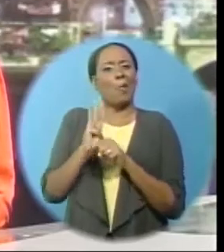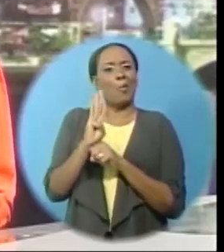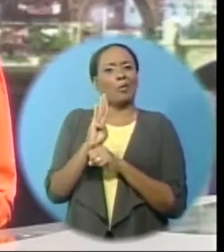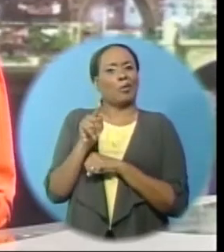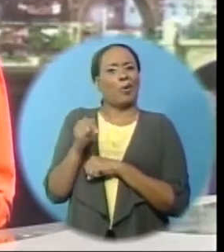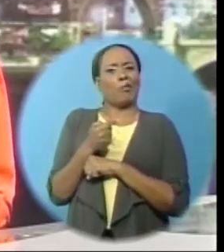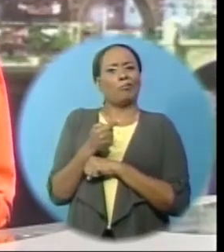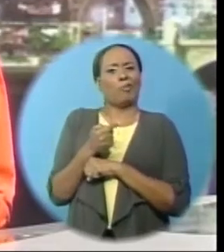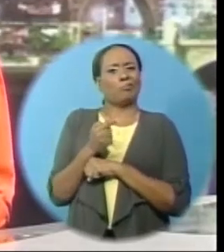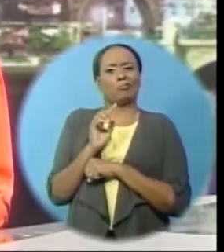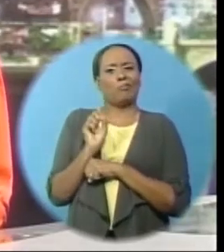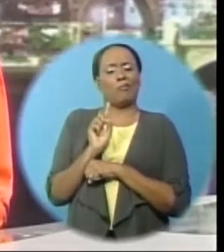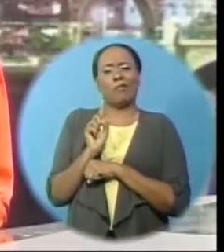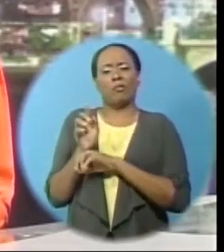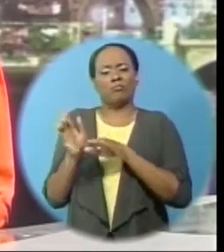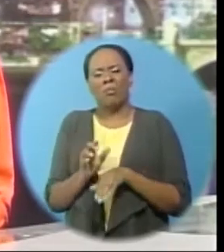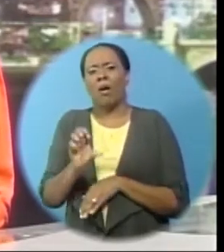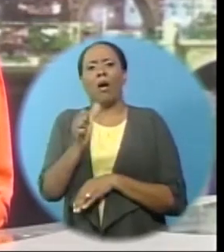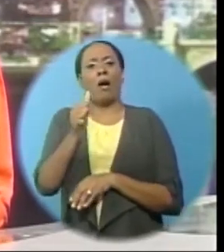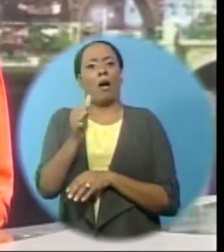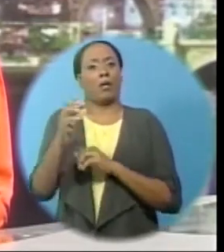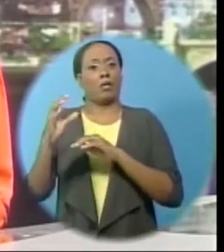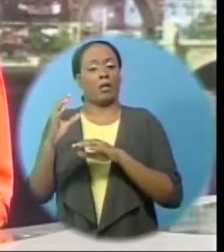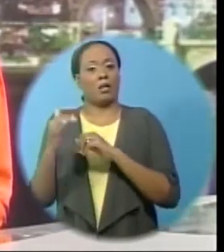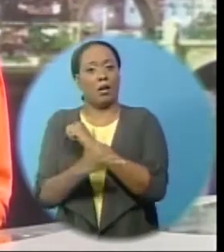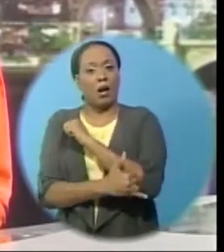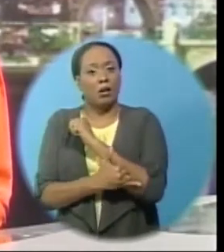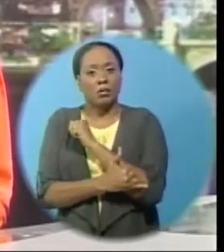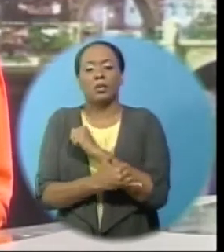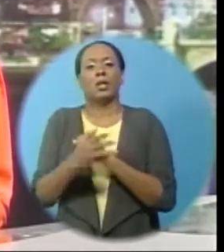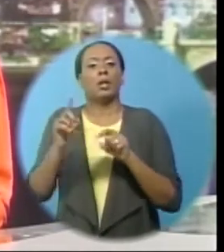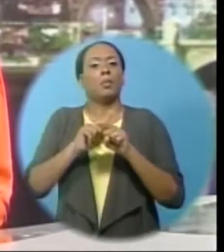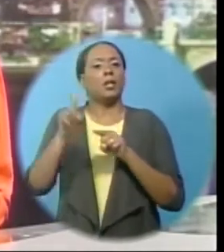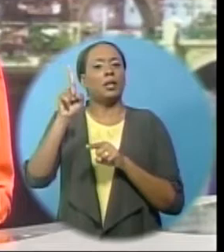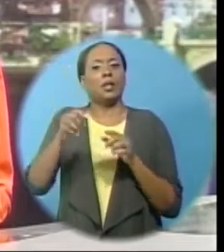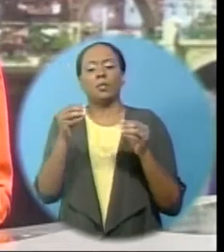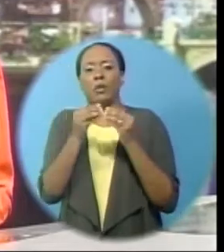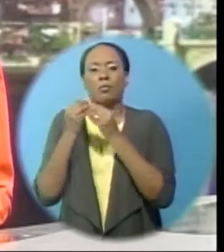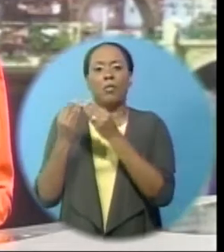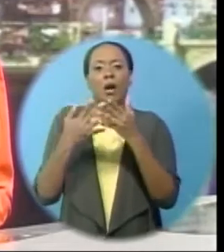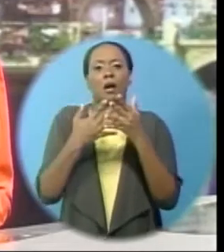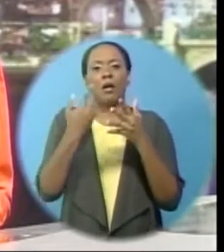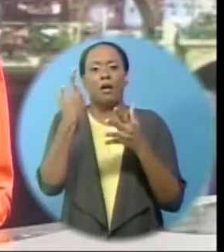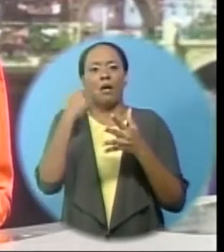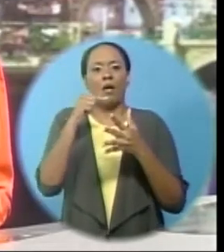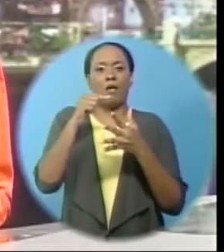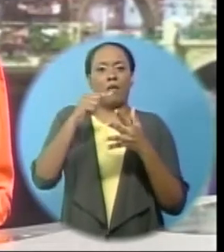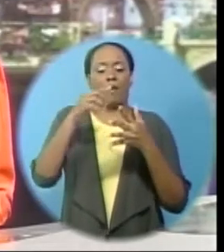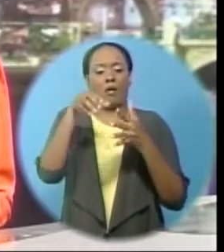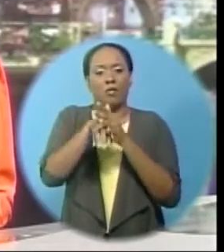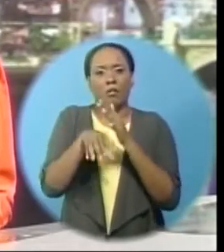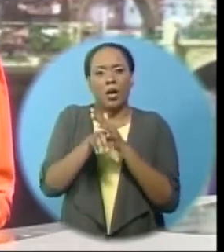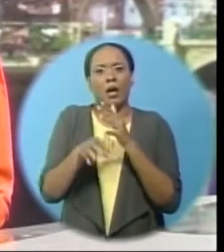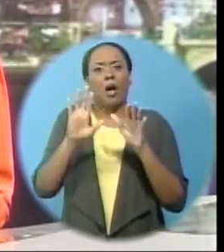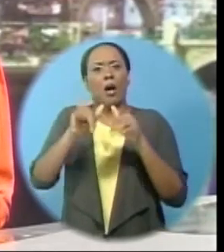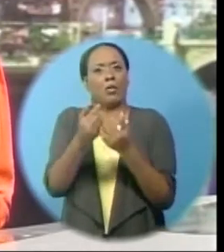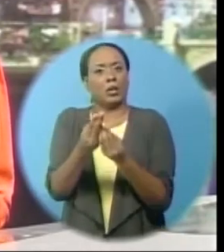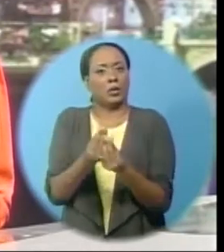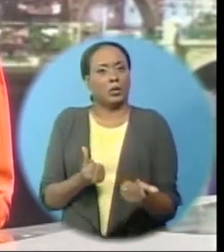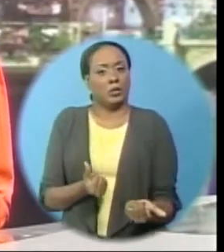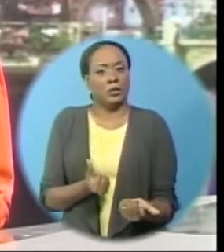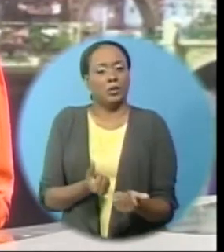alone. He agrees there's need for accurate, standardized crime data to enable a scientific approach to decision